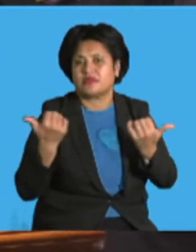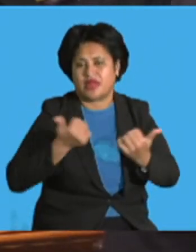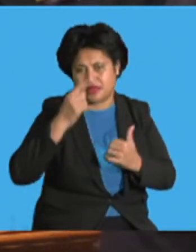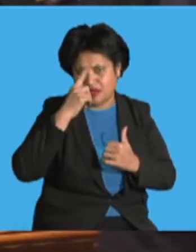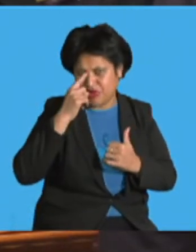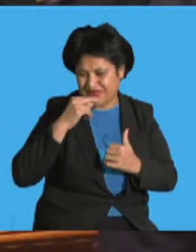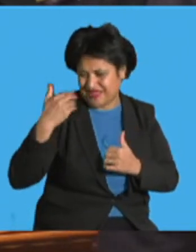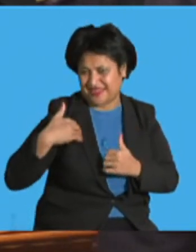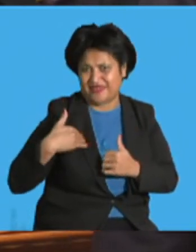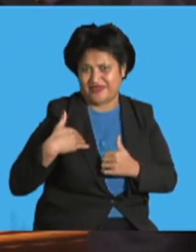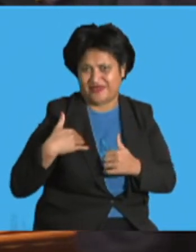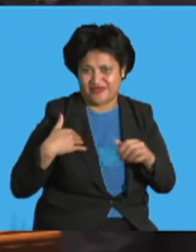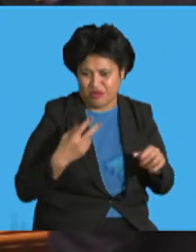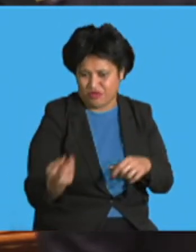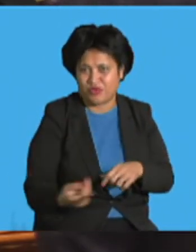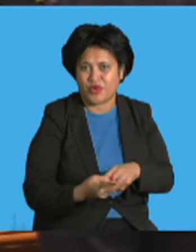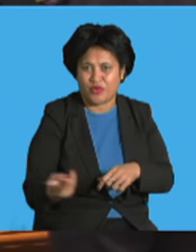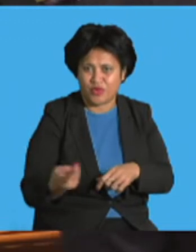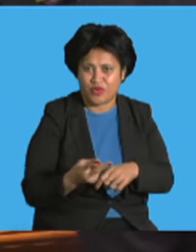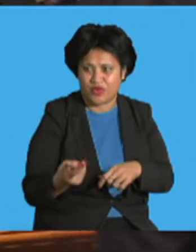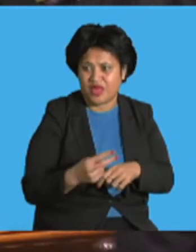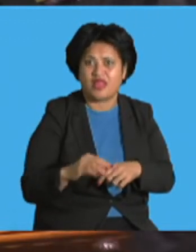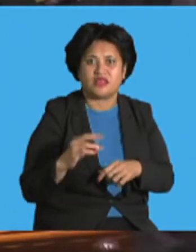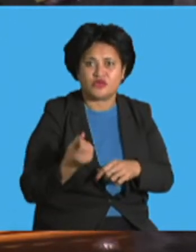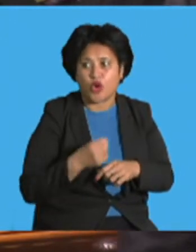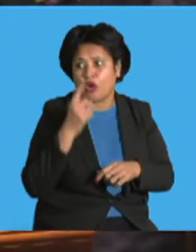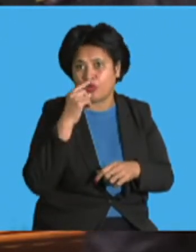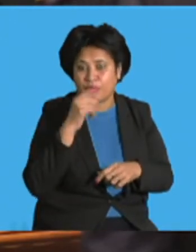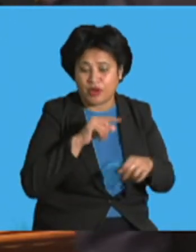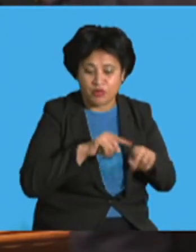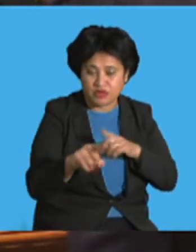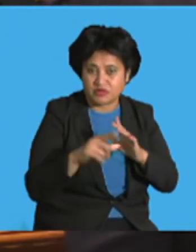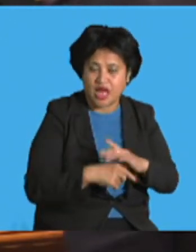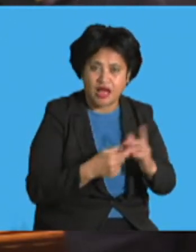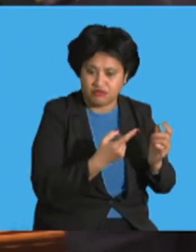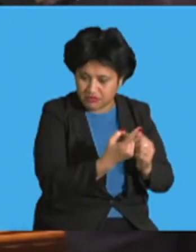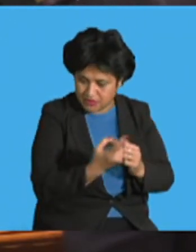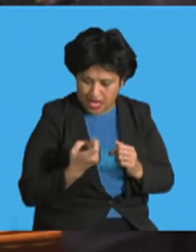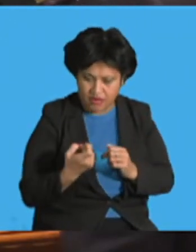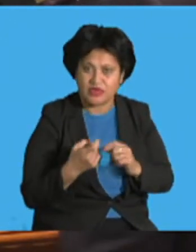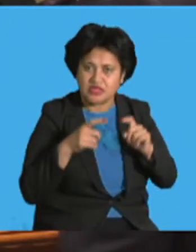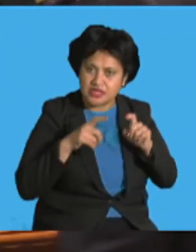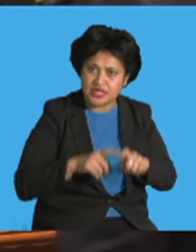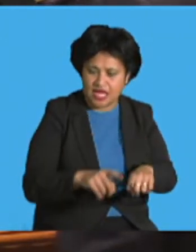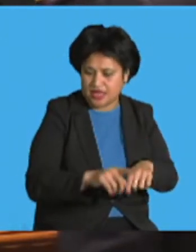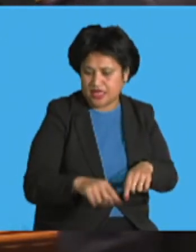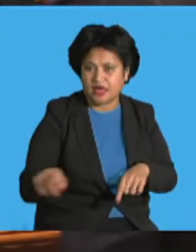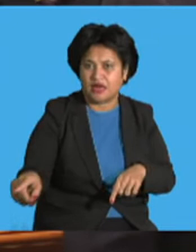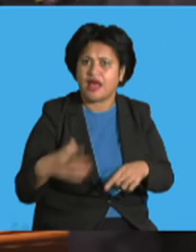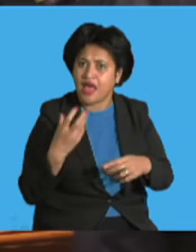It attracts people and at the same time creates opportunities, and with these opportunities comes challenges as